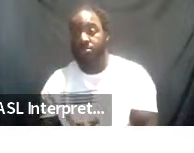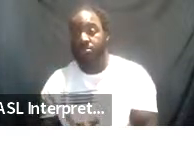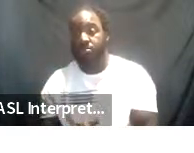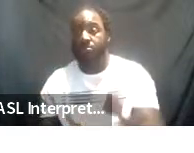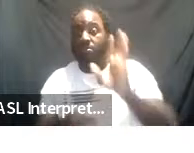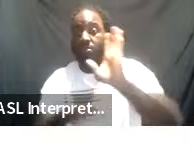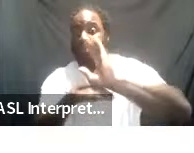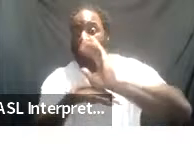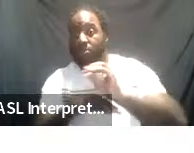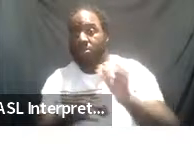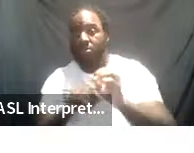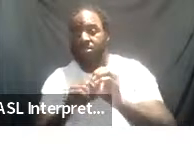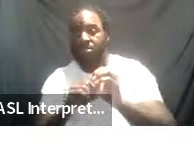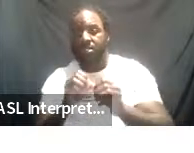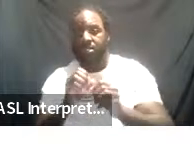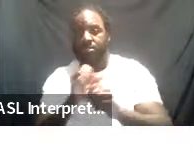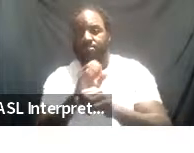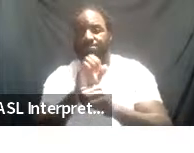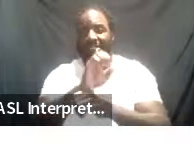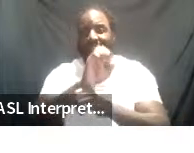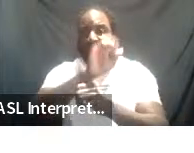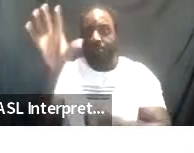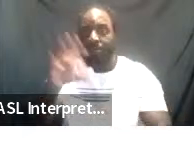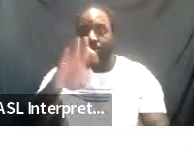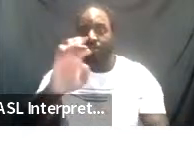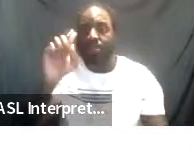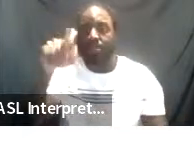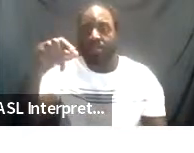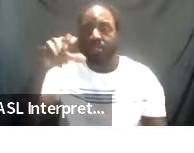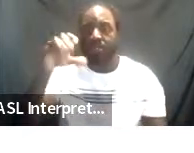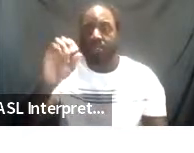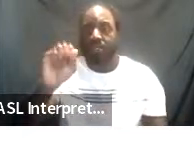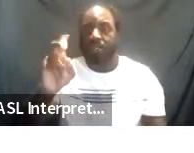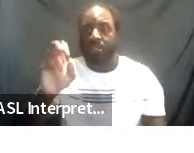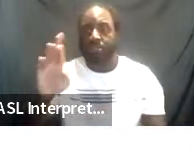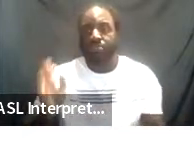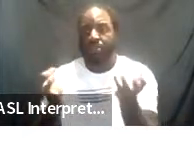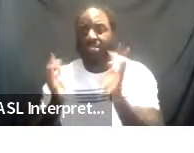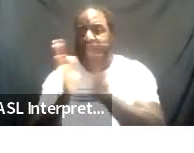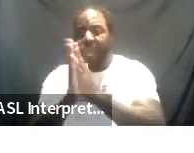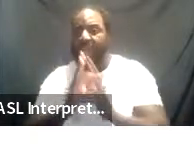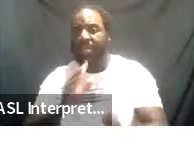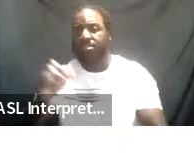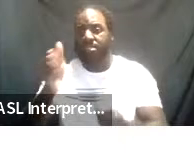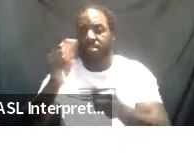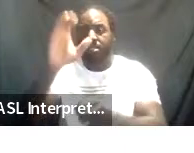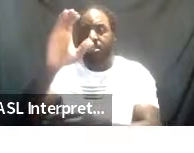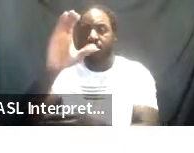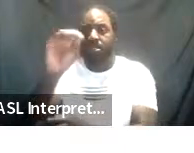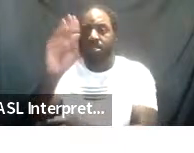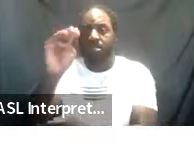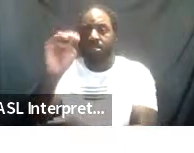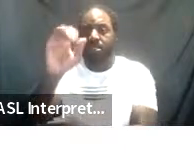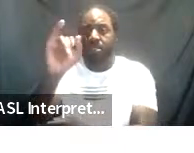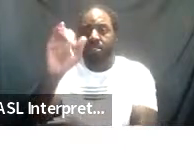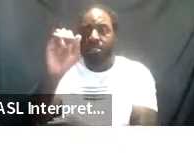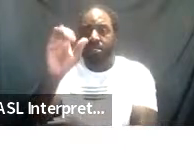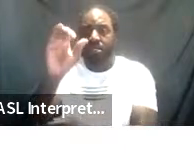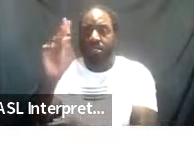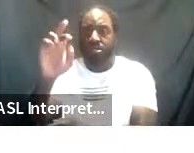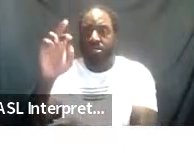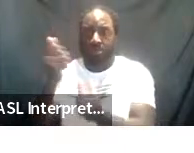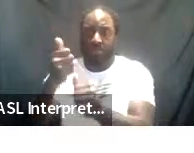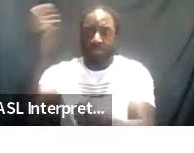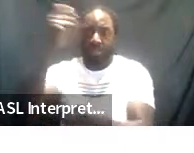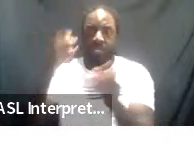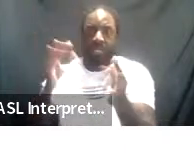reduce exposure of our children. So I want to ask the commissioner if there are plans to